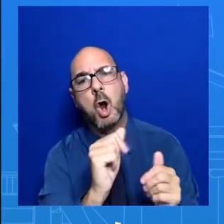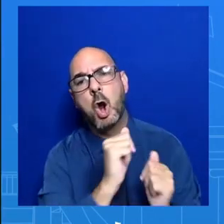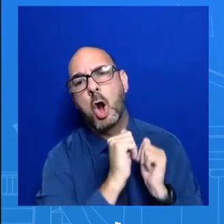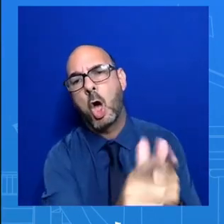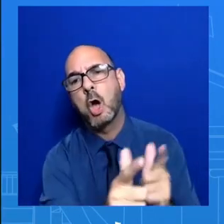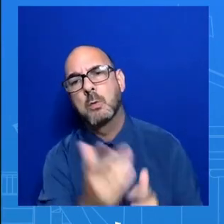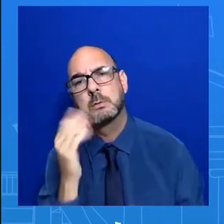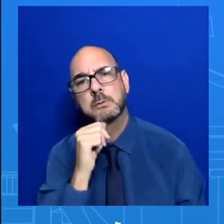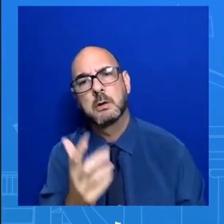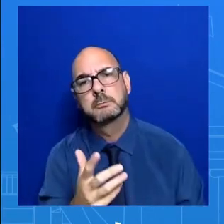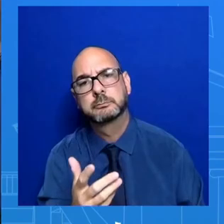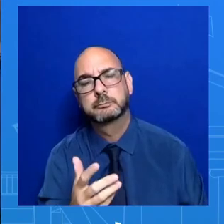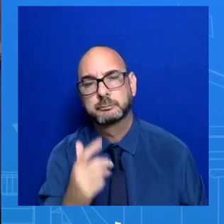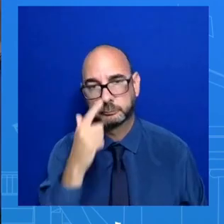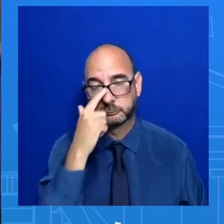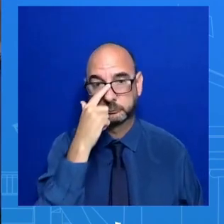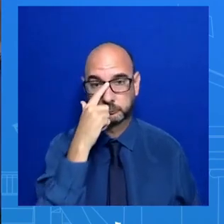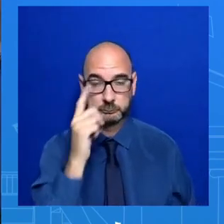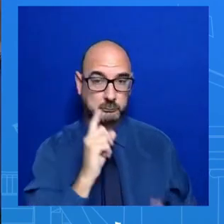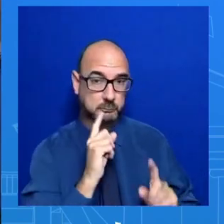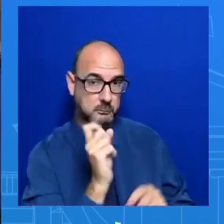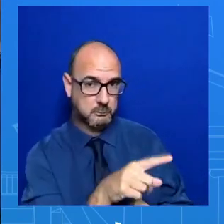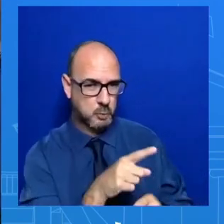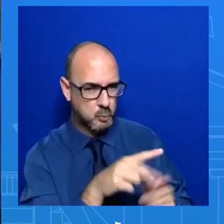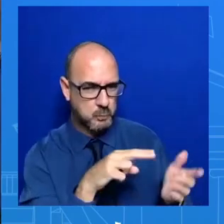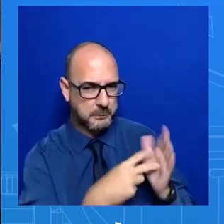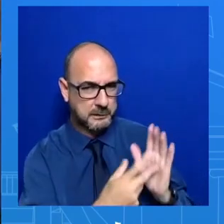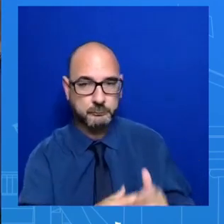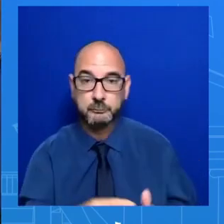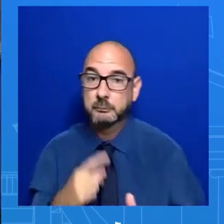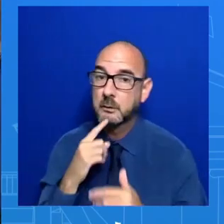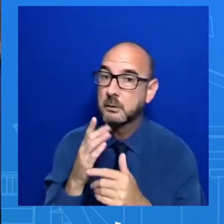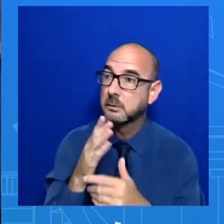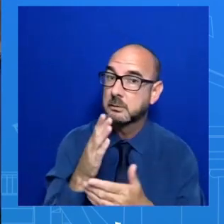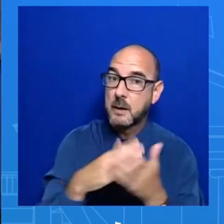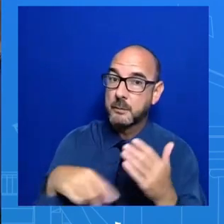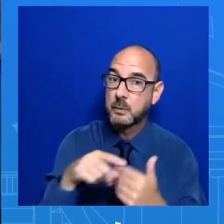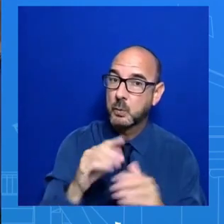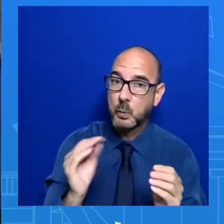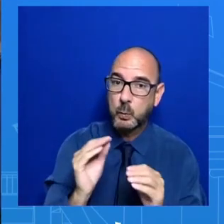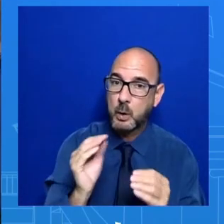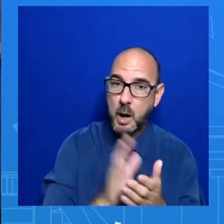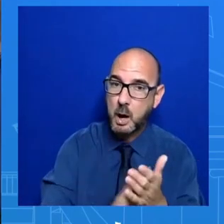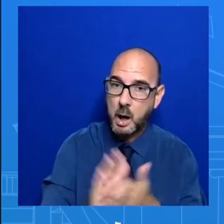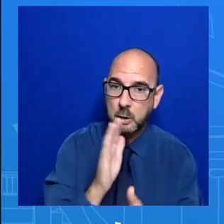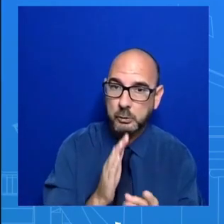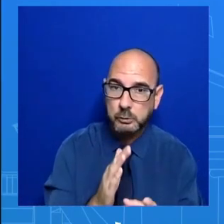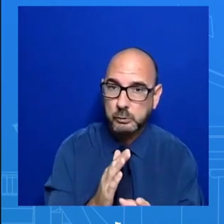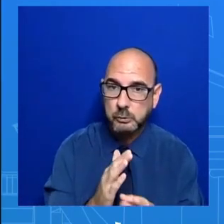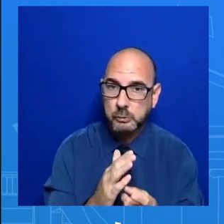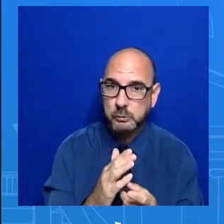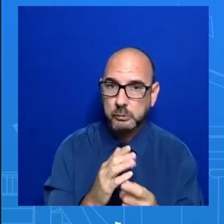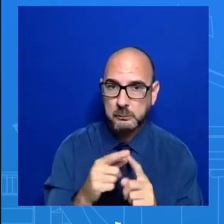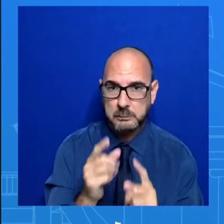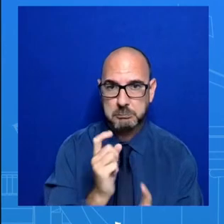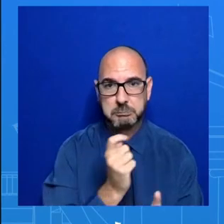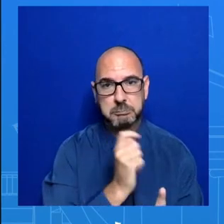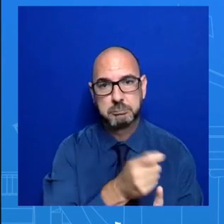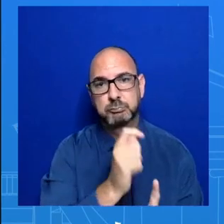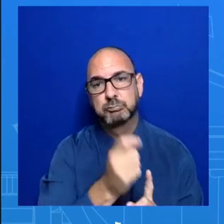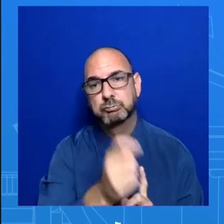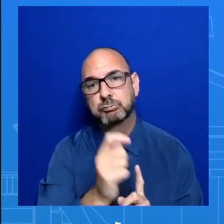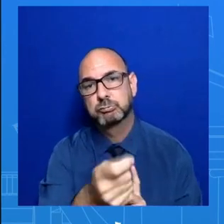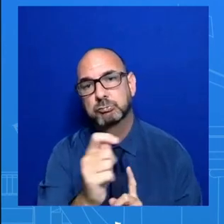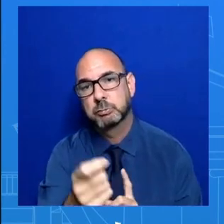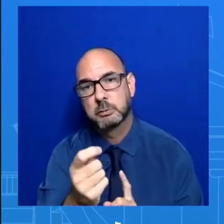people who didn't go to college, so they're not getting debt relief, the $35,000 that they don't get because they didn't go. We're talking about folks who are in debt who are